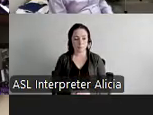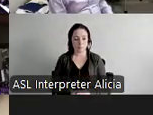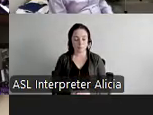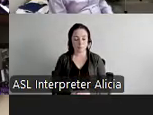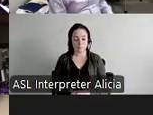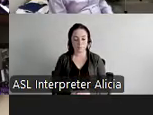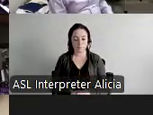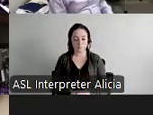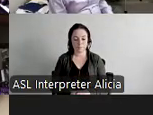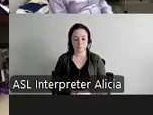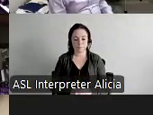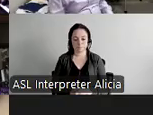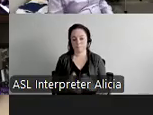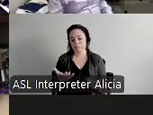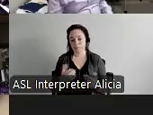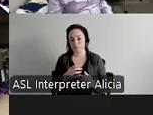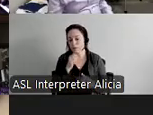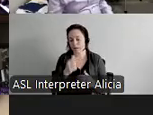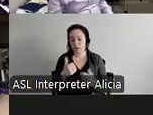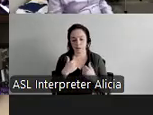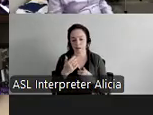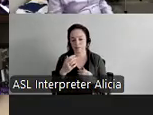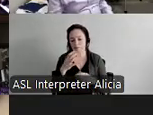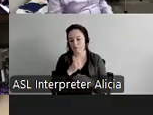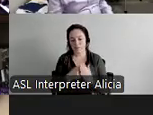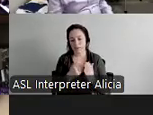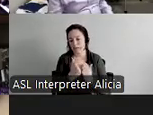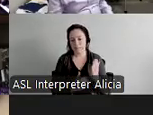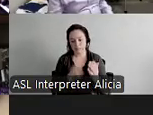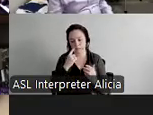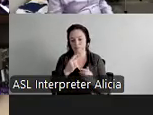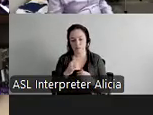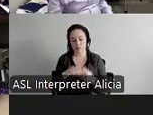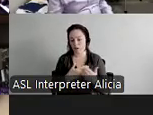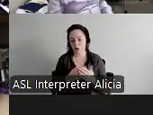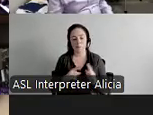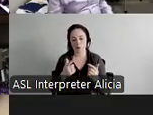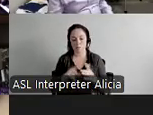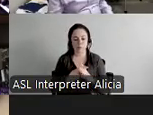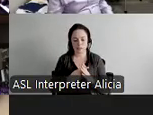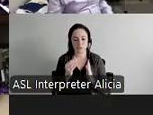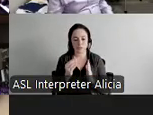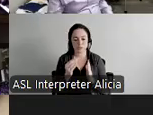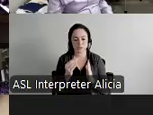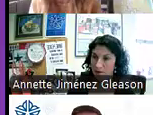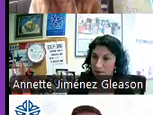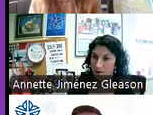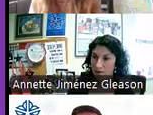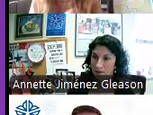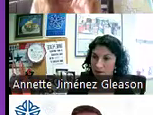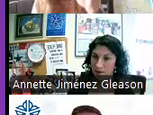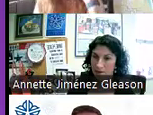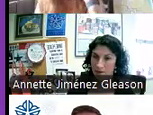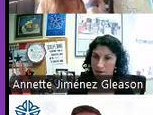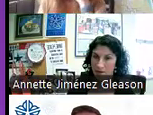So I'm working on I'm not going to have estimates for all of these things, but I'm starting to get them, and that can kind of help feed into our